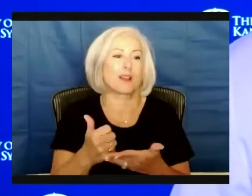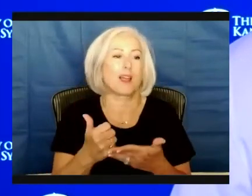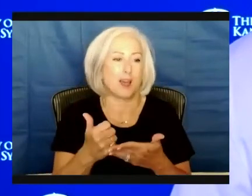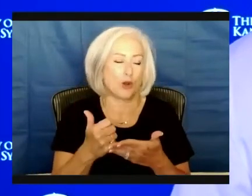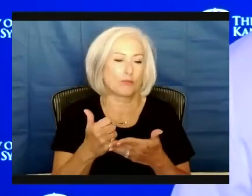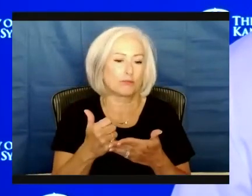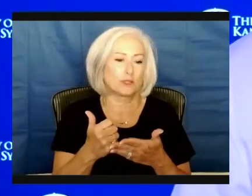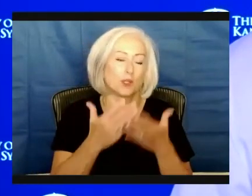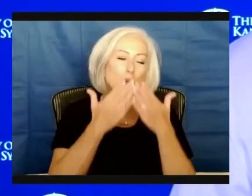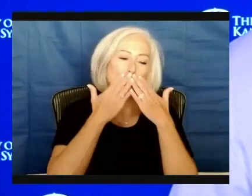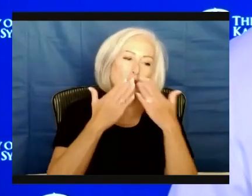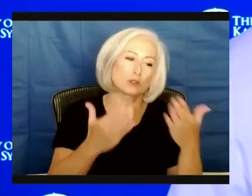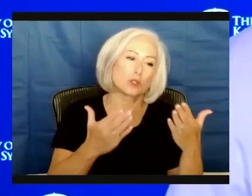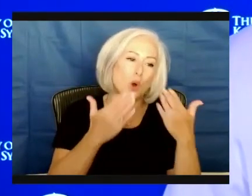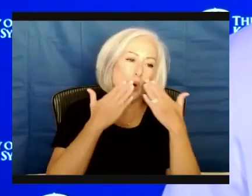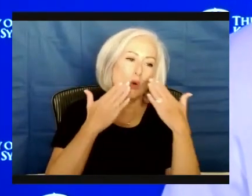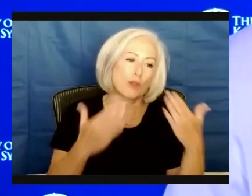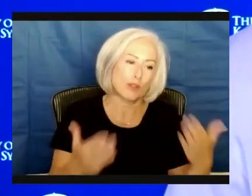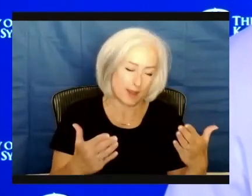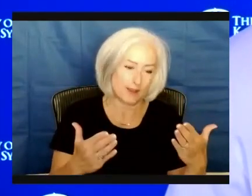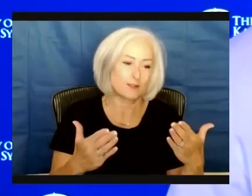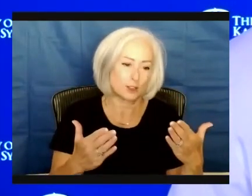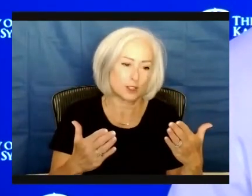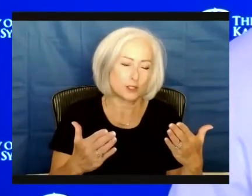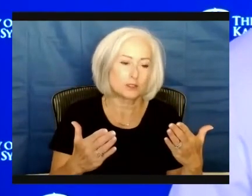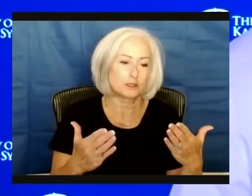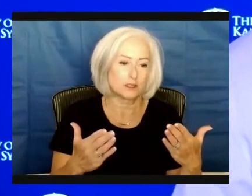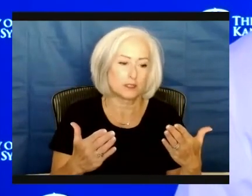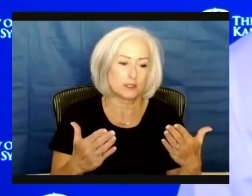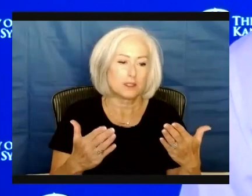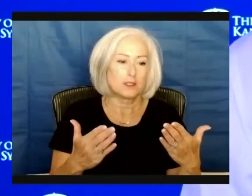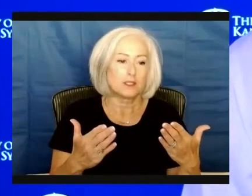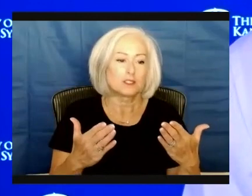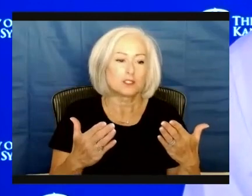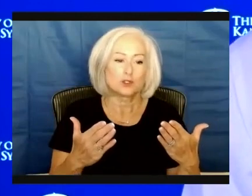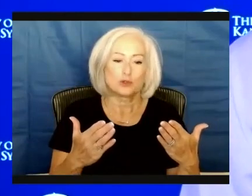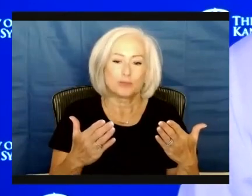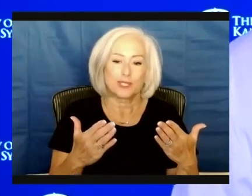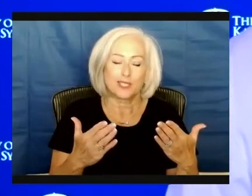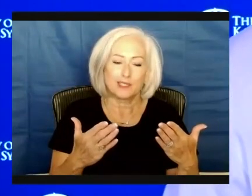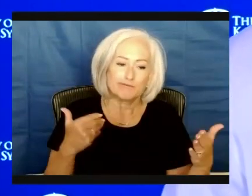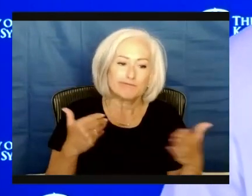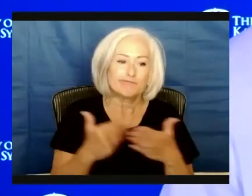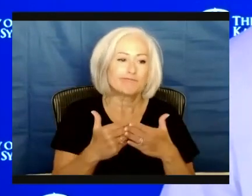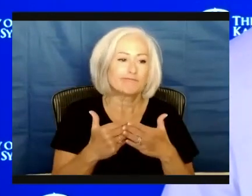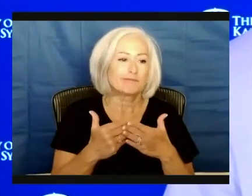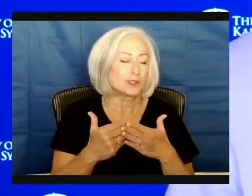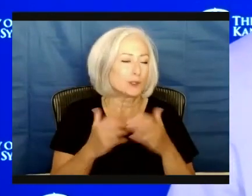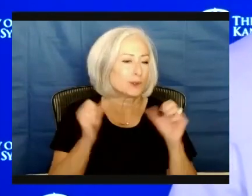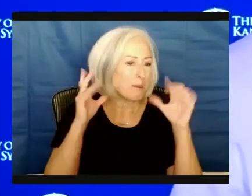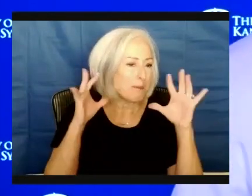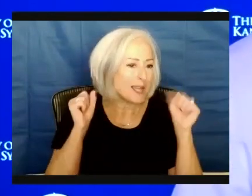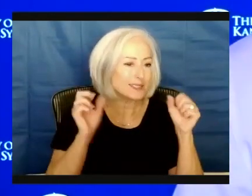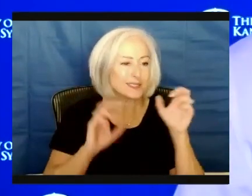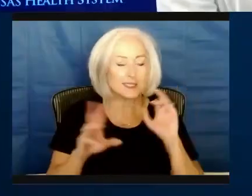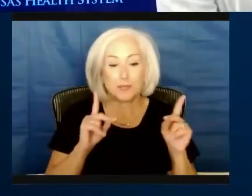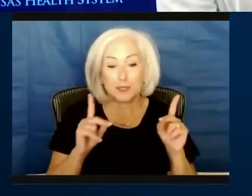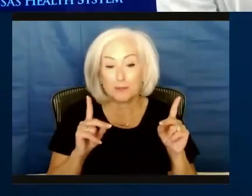to be around these excellent people with excellent training and really who help save people's lives every